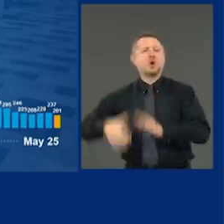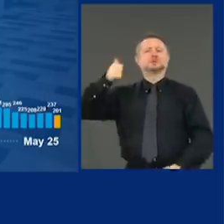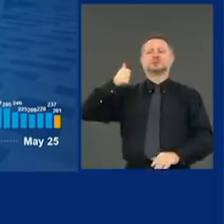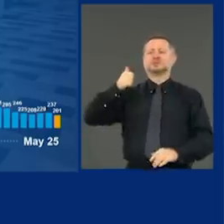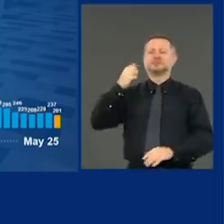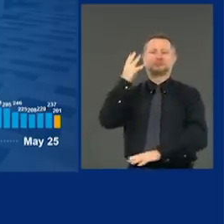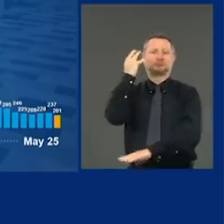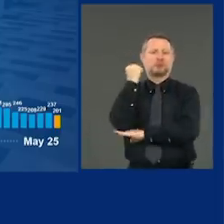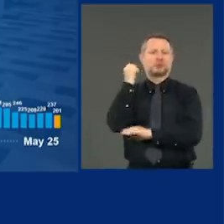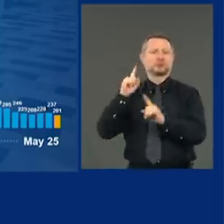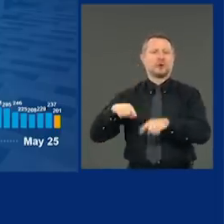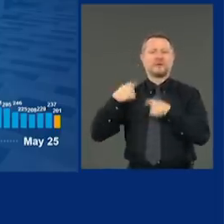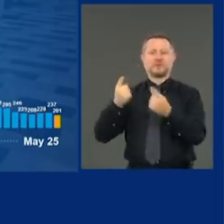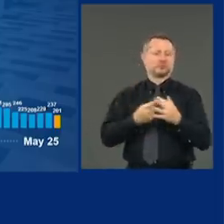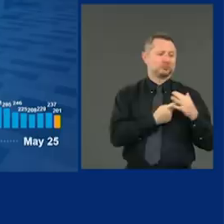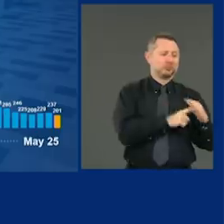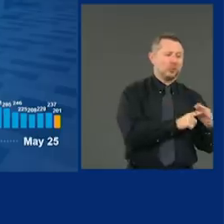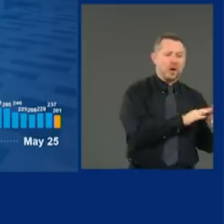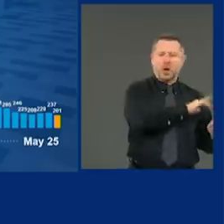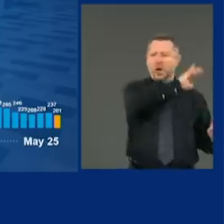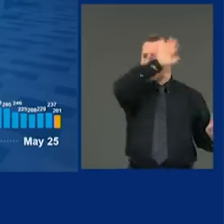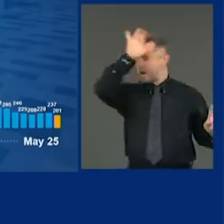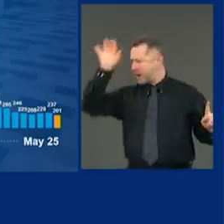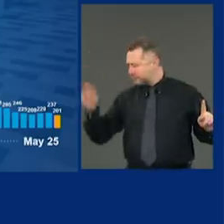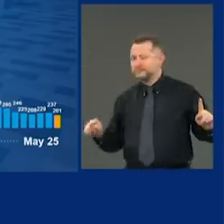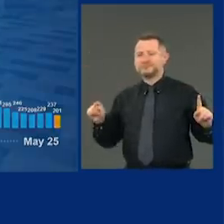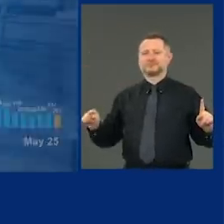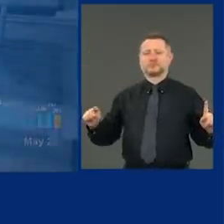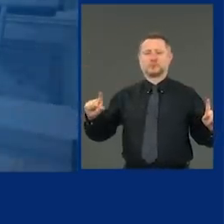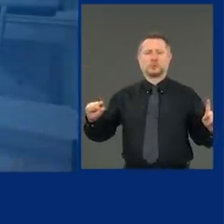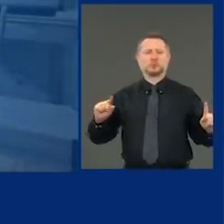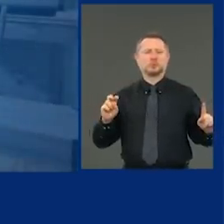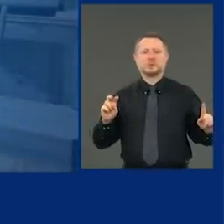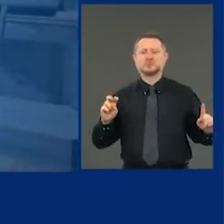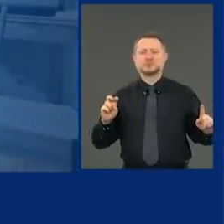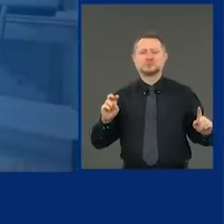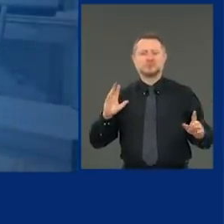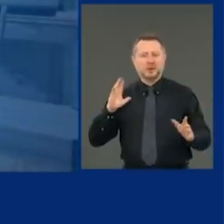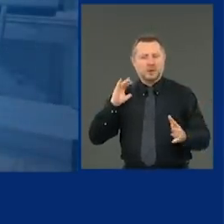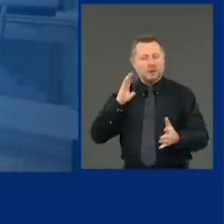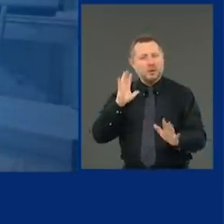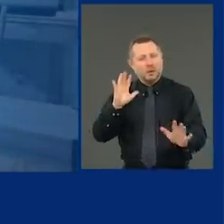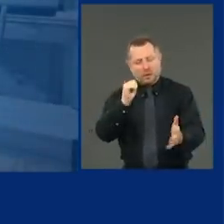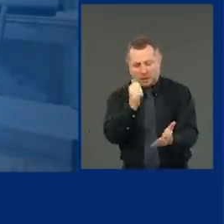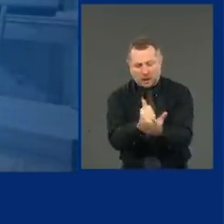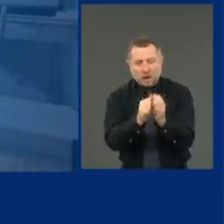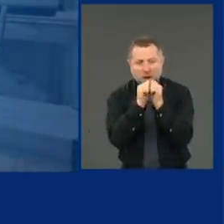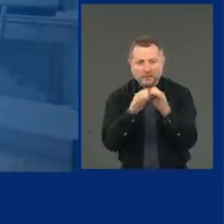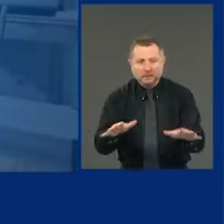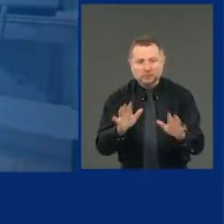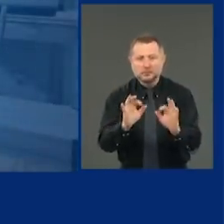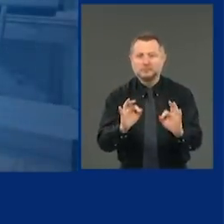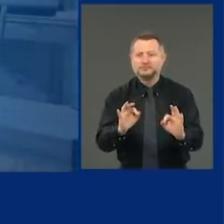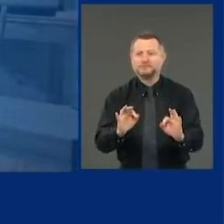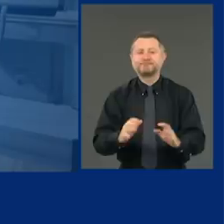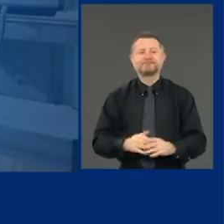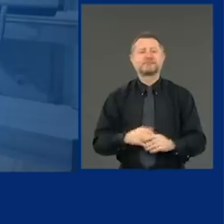started, just about 200. Amen. Number of lives